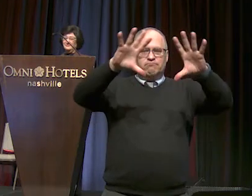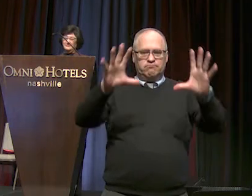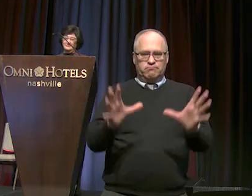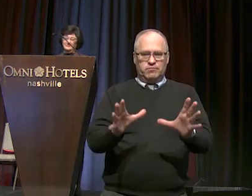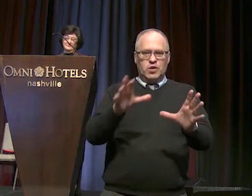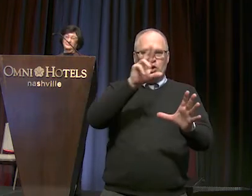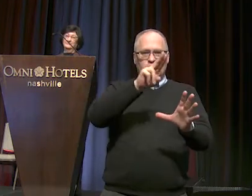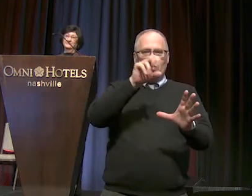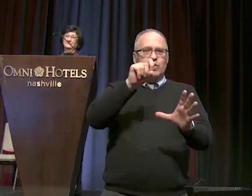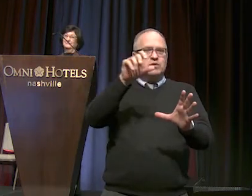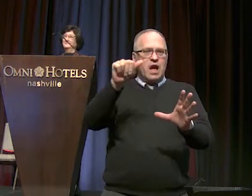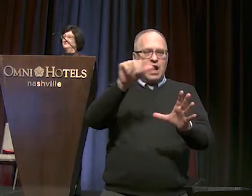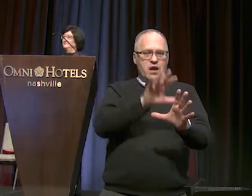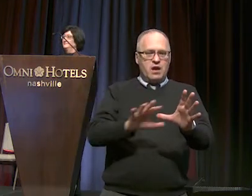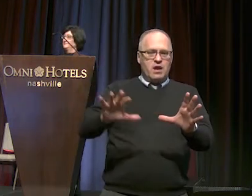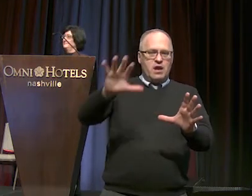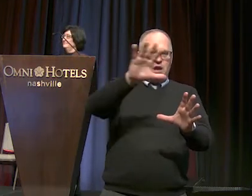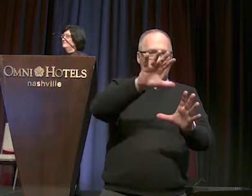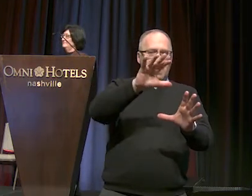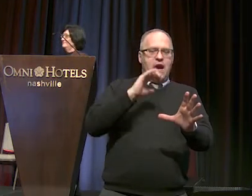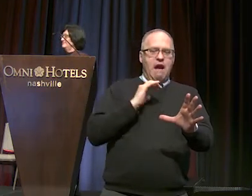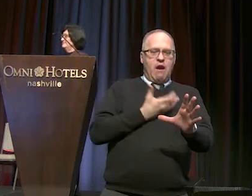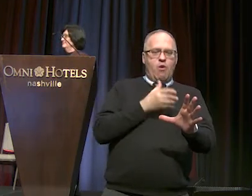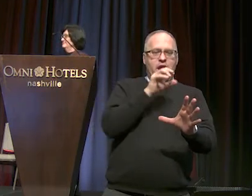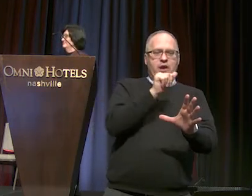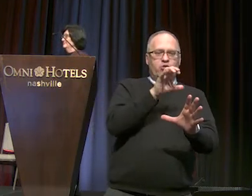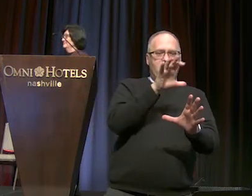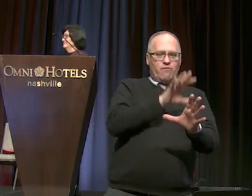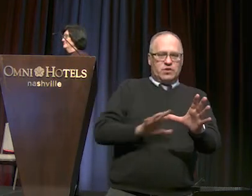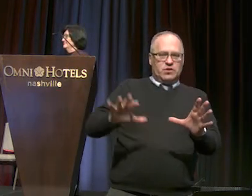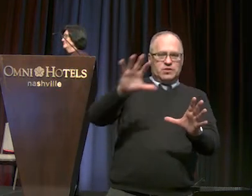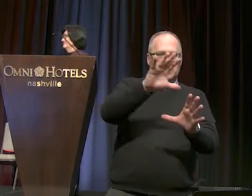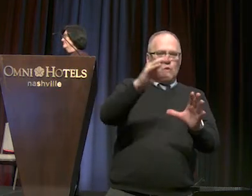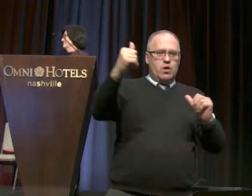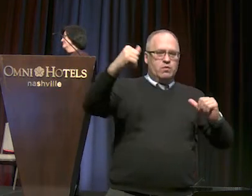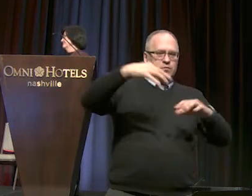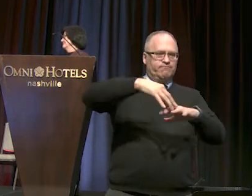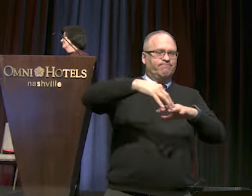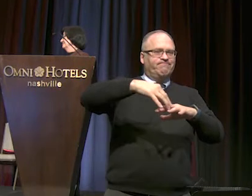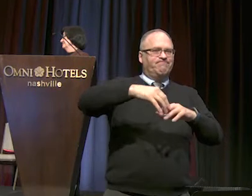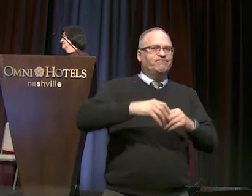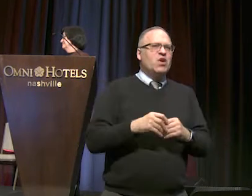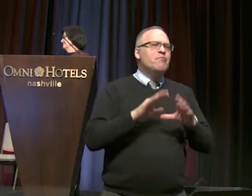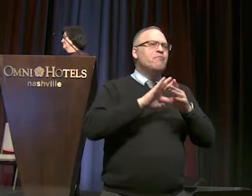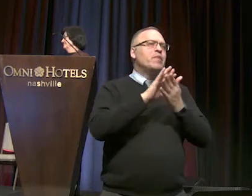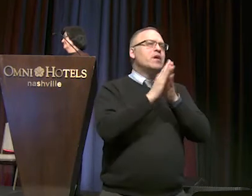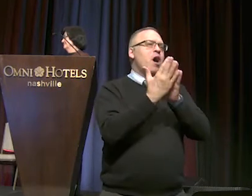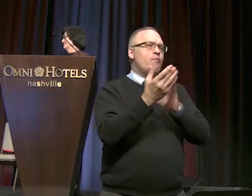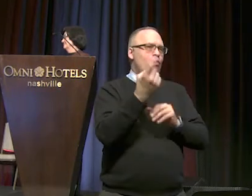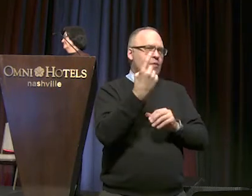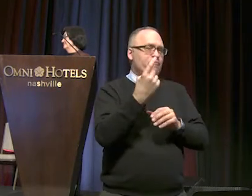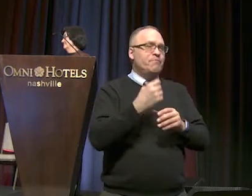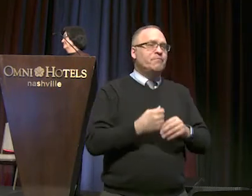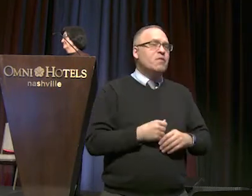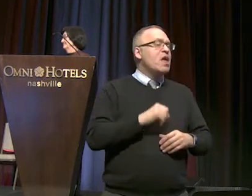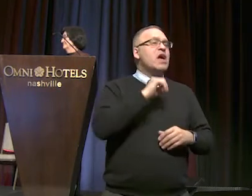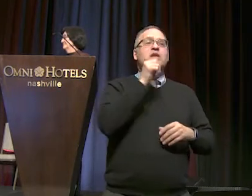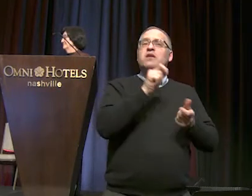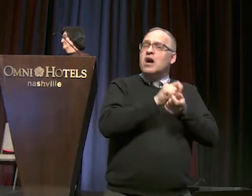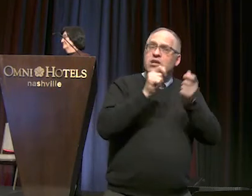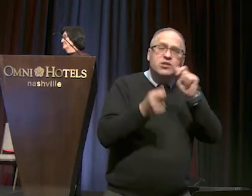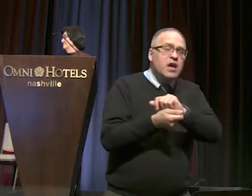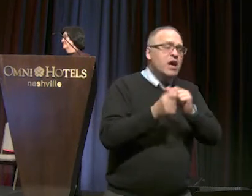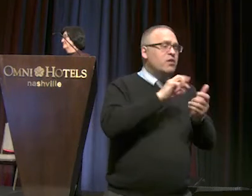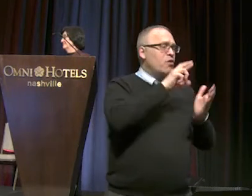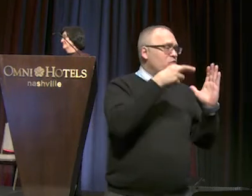to the U.S. annual conferences. The U.S. regional conference legislation does not change the role or